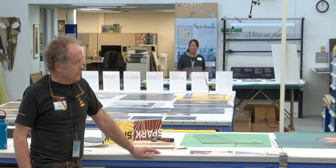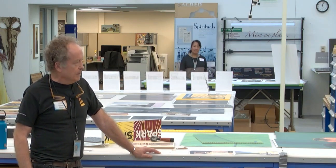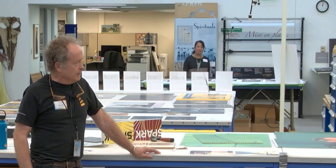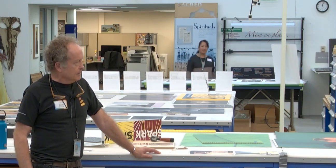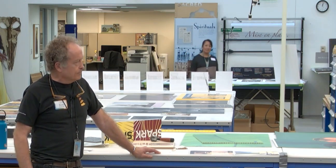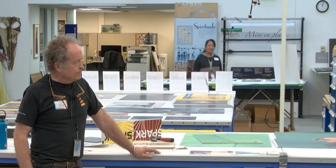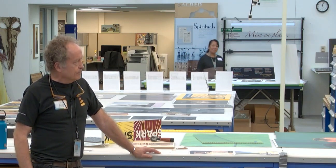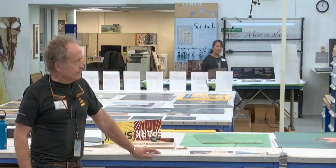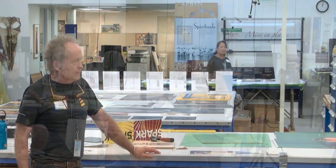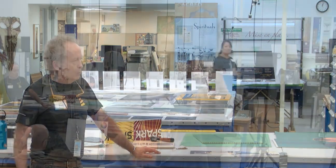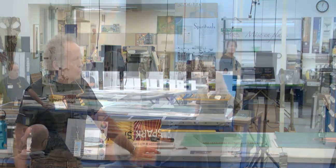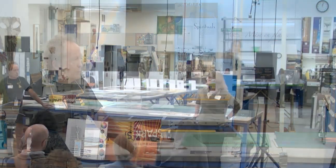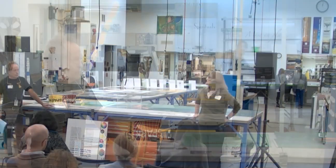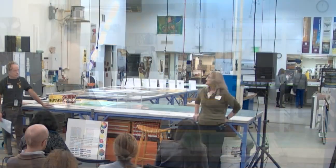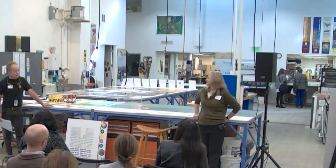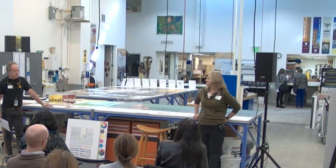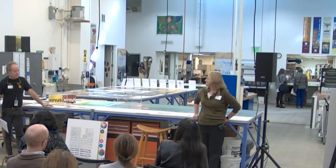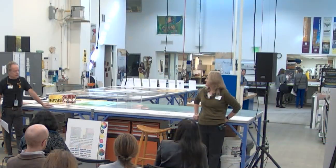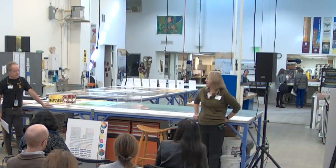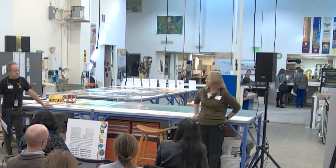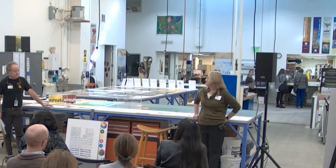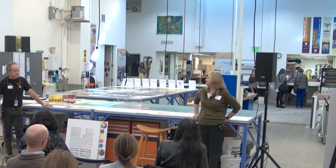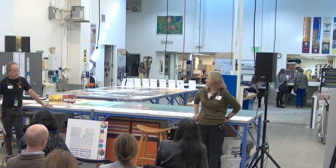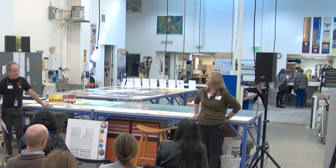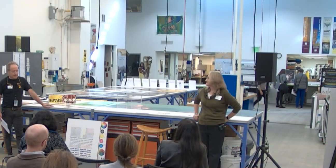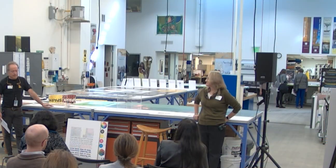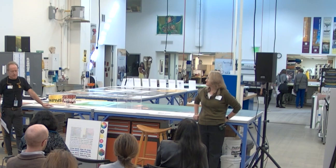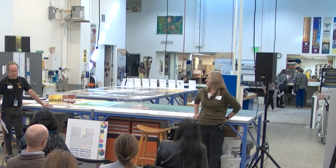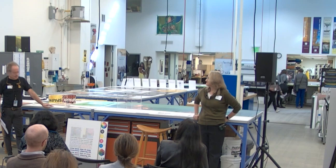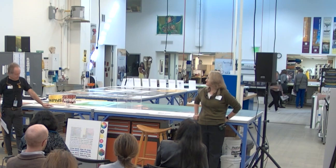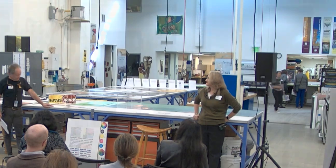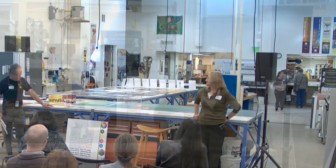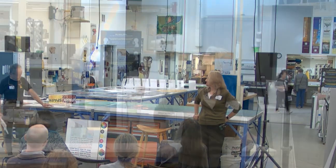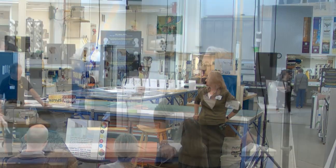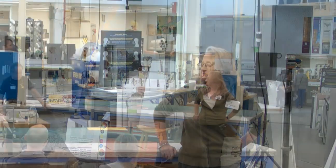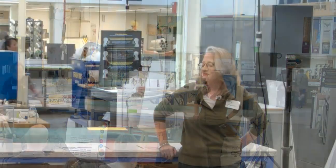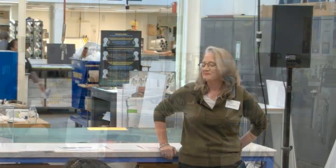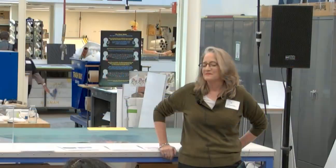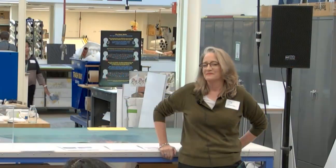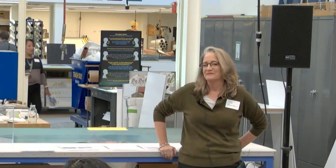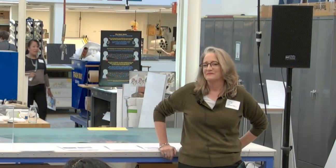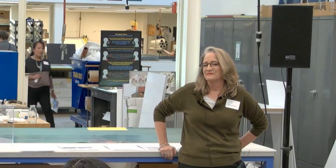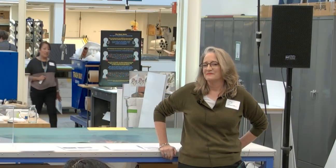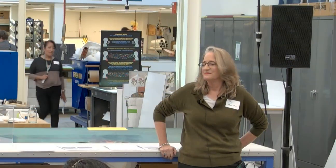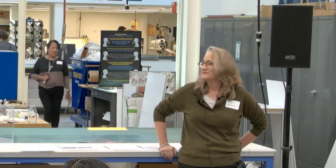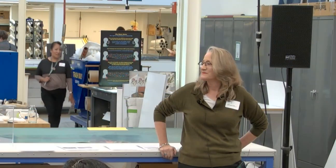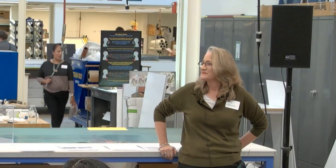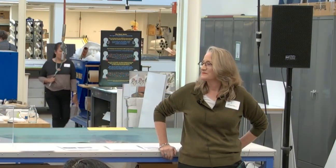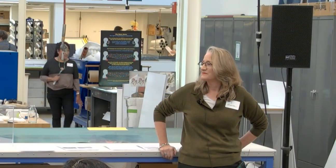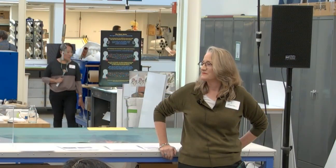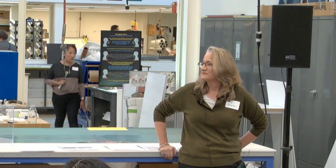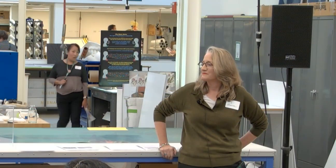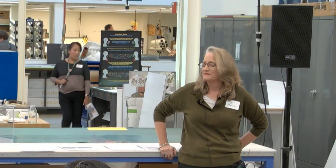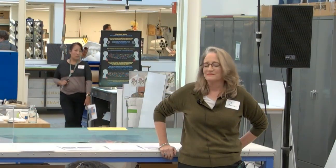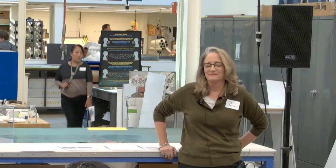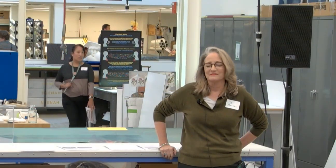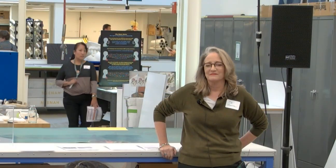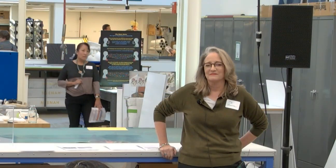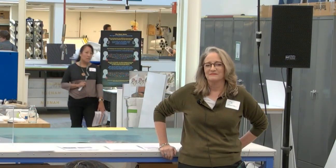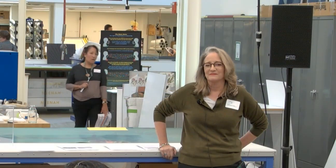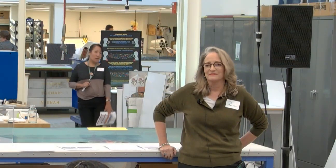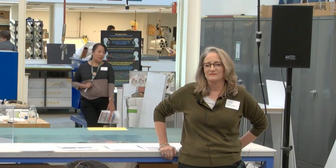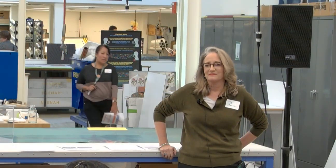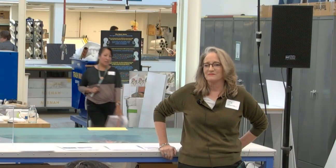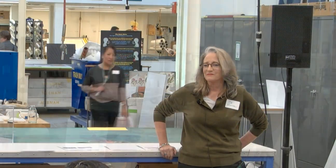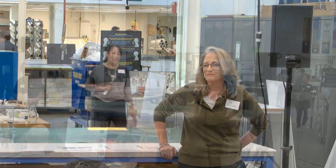museum world for a long time. Yeah. And she and I have been talking a bit about sustainability,